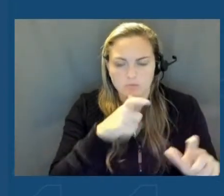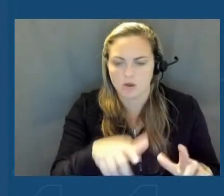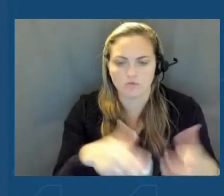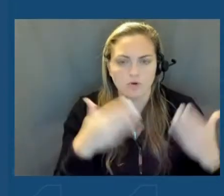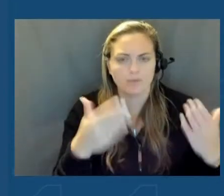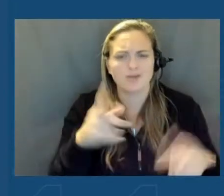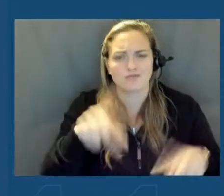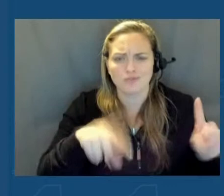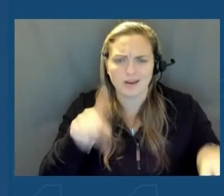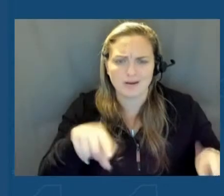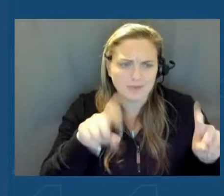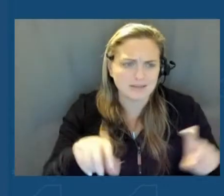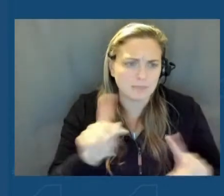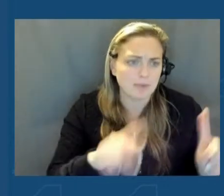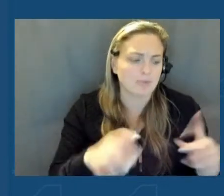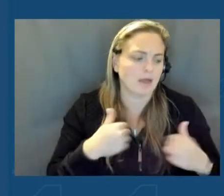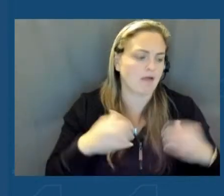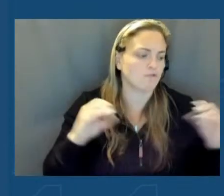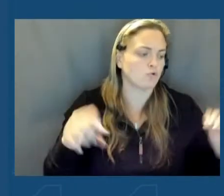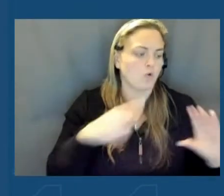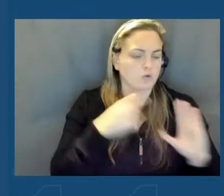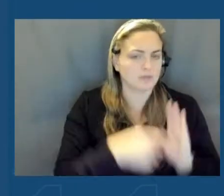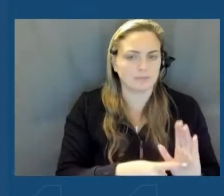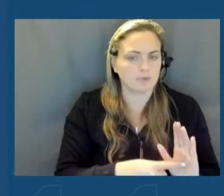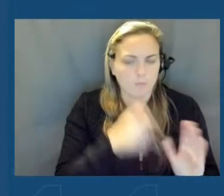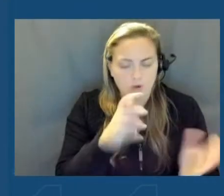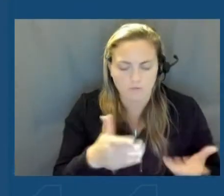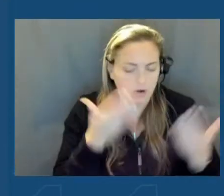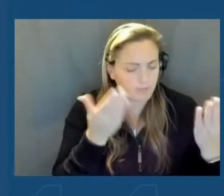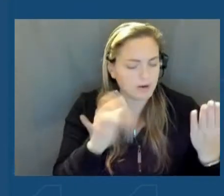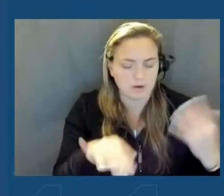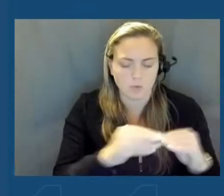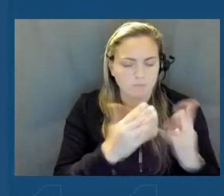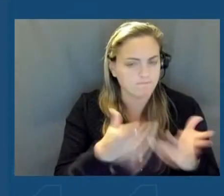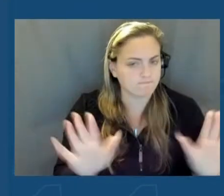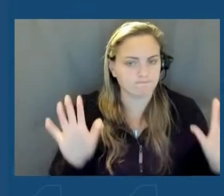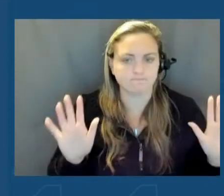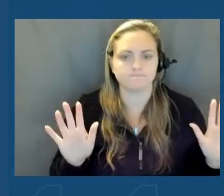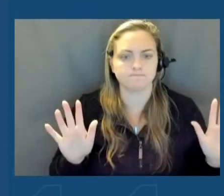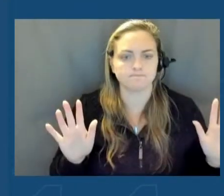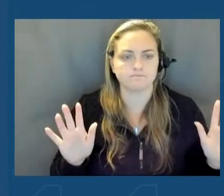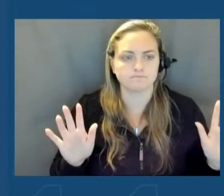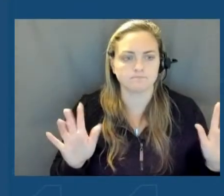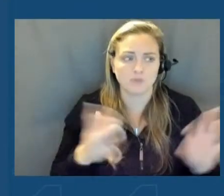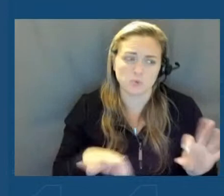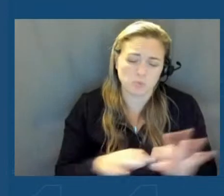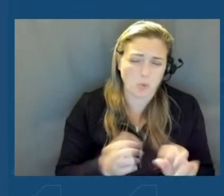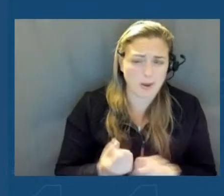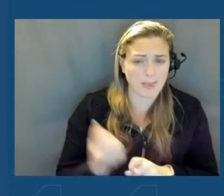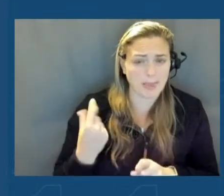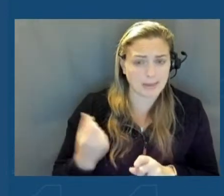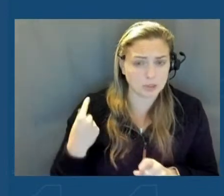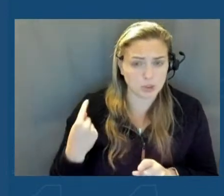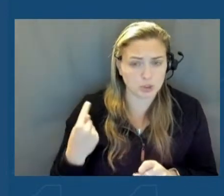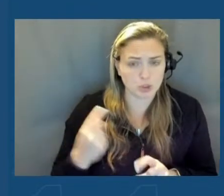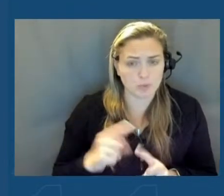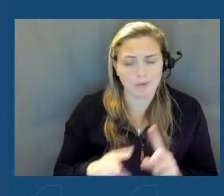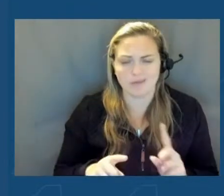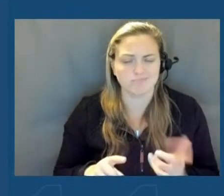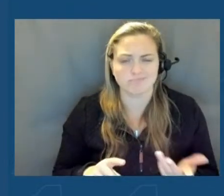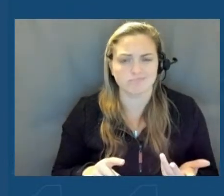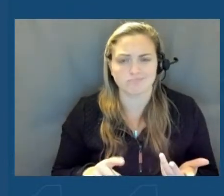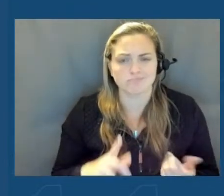randomly testing people who have no symptoms. That was important a year ago, before that. But in